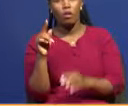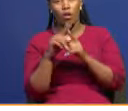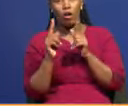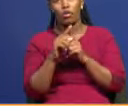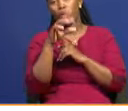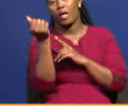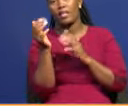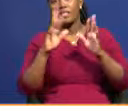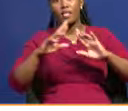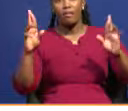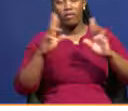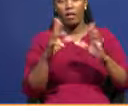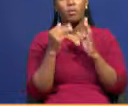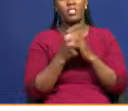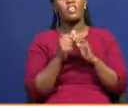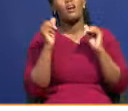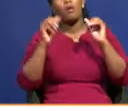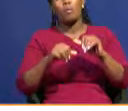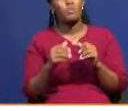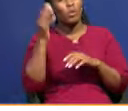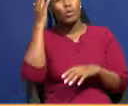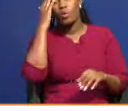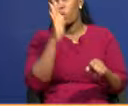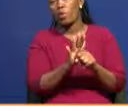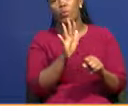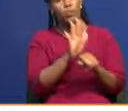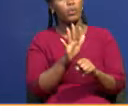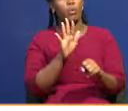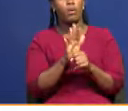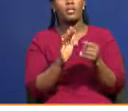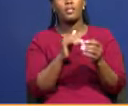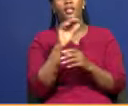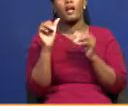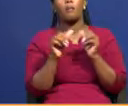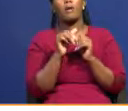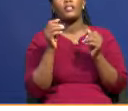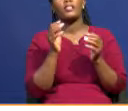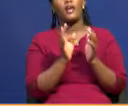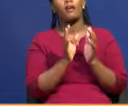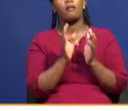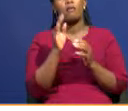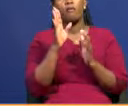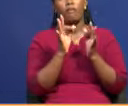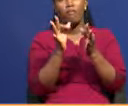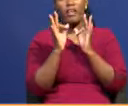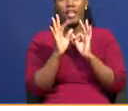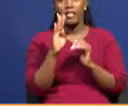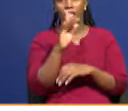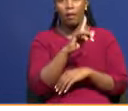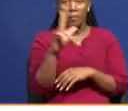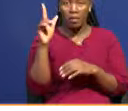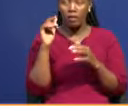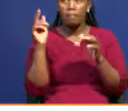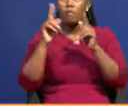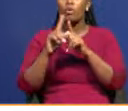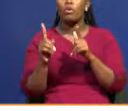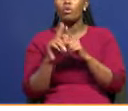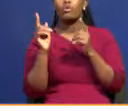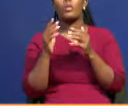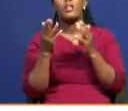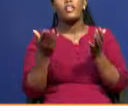and so it's possible to know a lot about it. Significantly, as we talk about the improvement